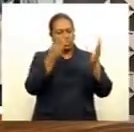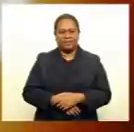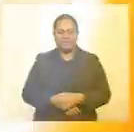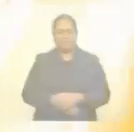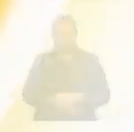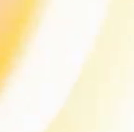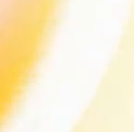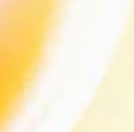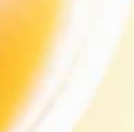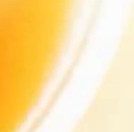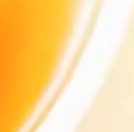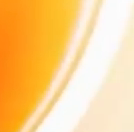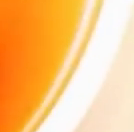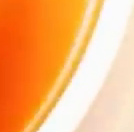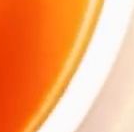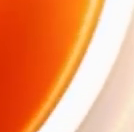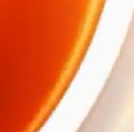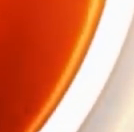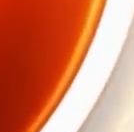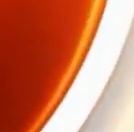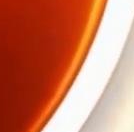Championship.